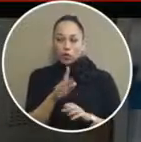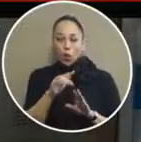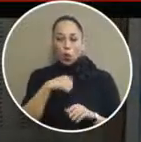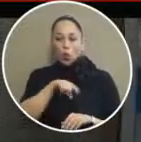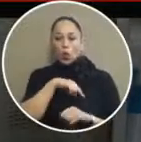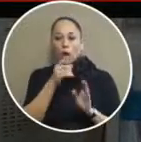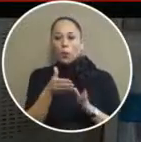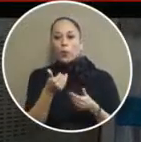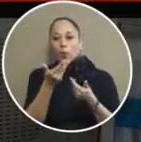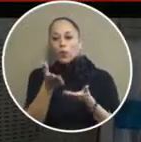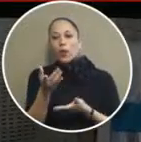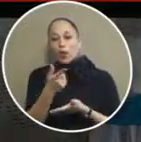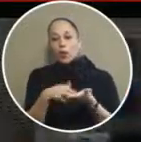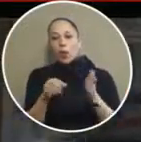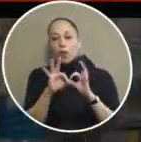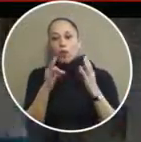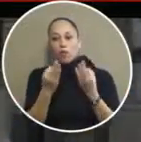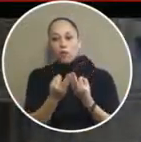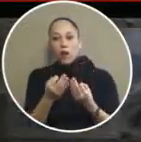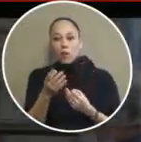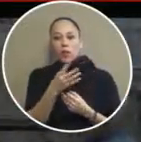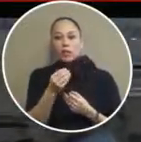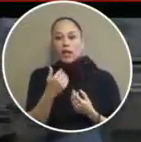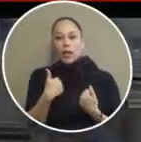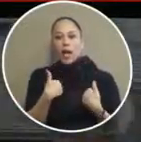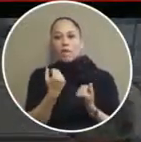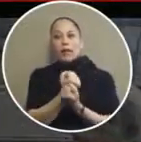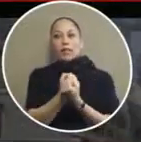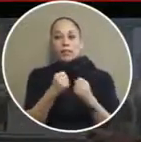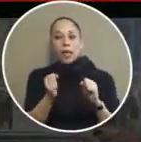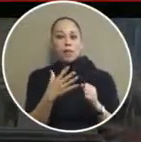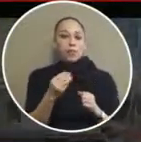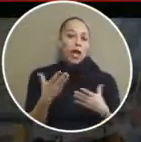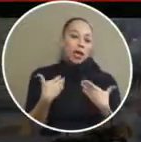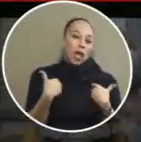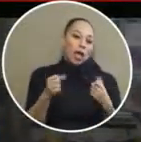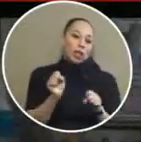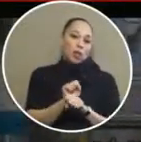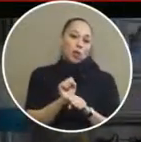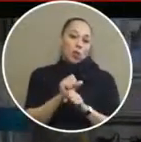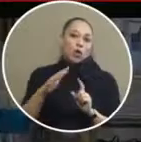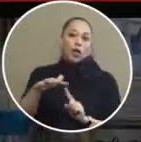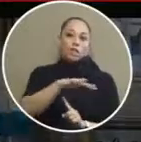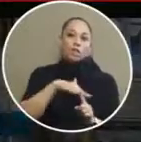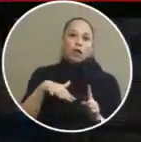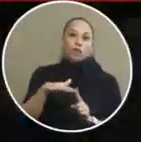providing for their families and also that they have a safe and a healthy work environment for them.